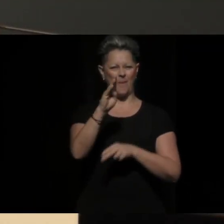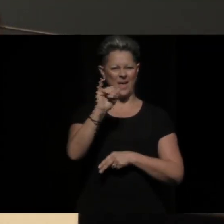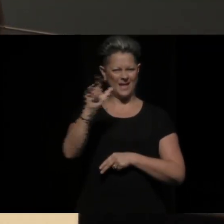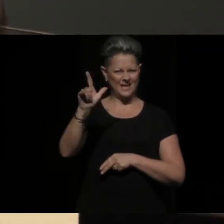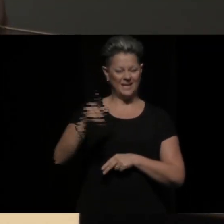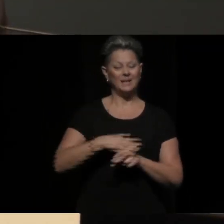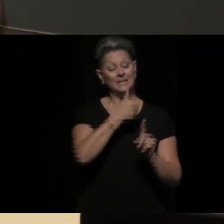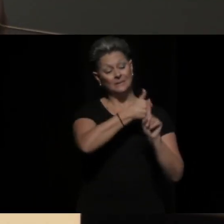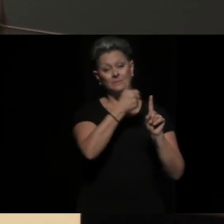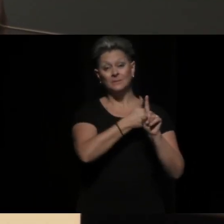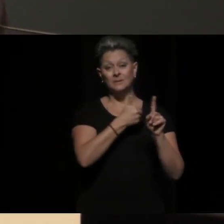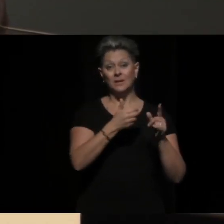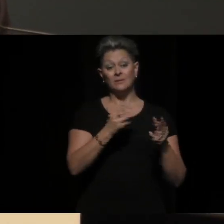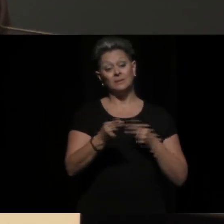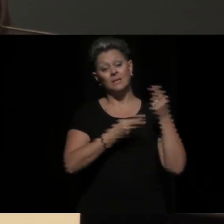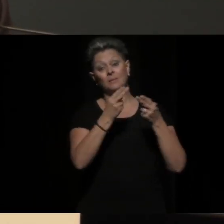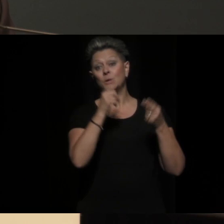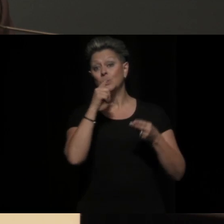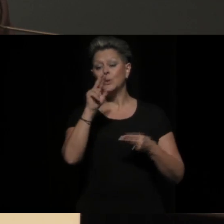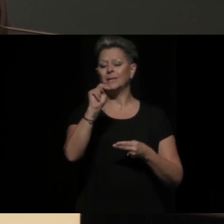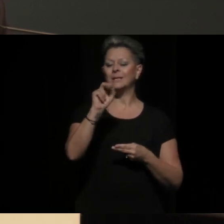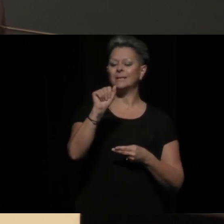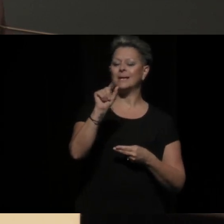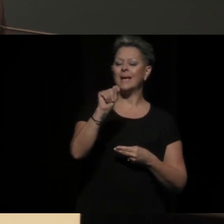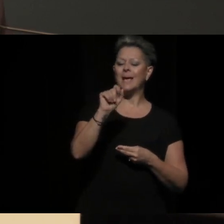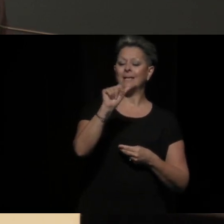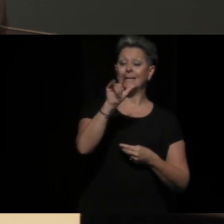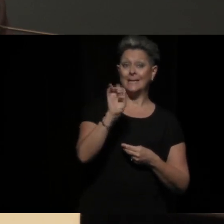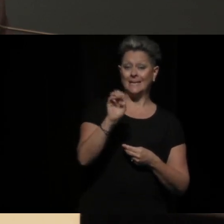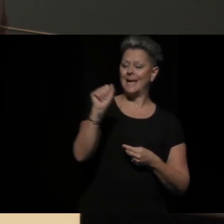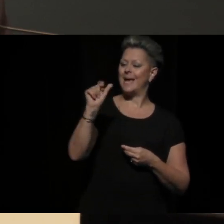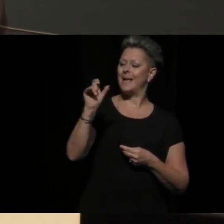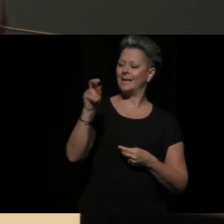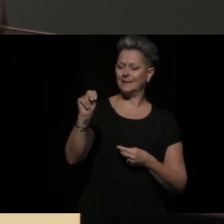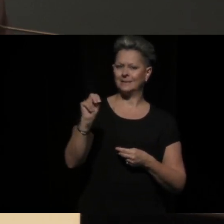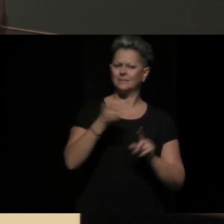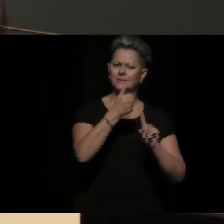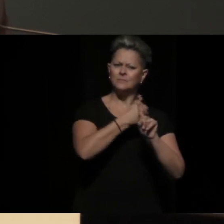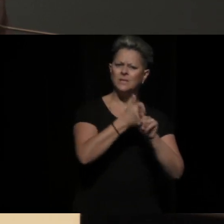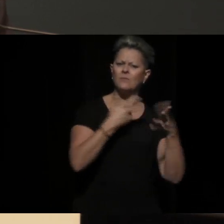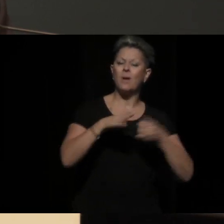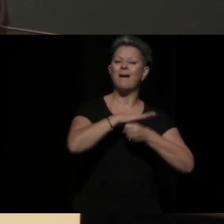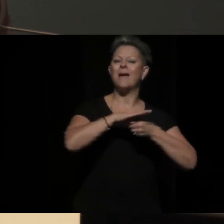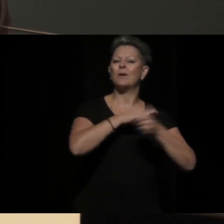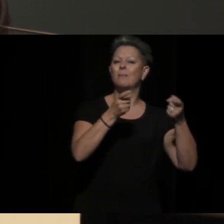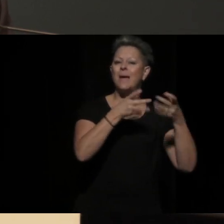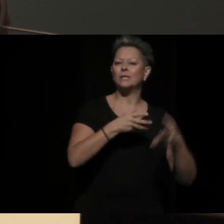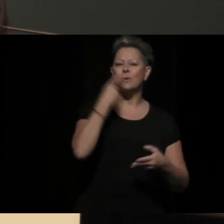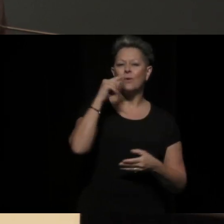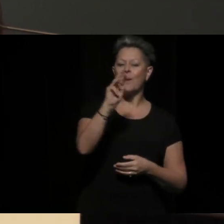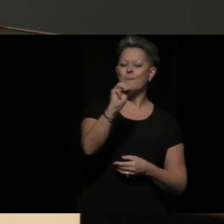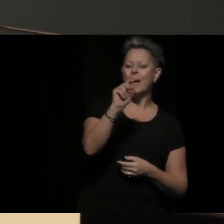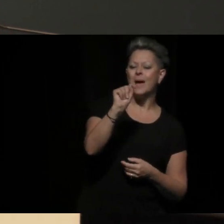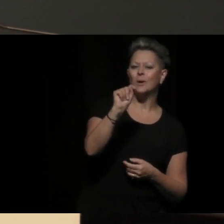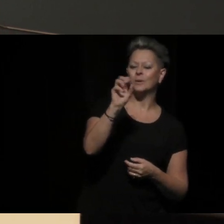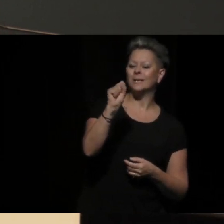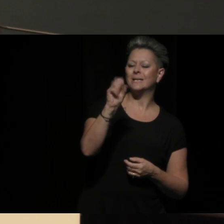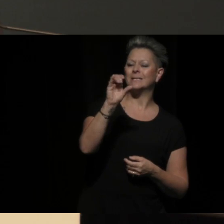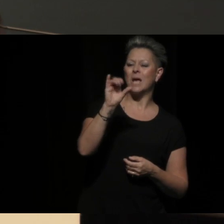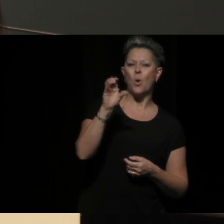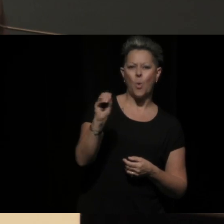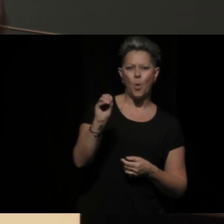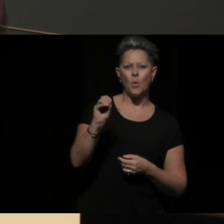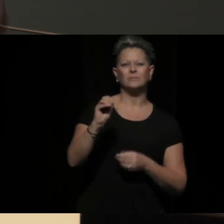William was nominated by Natalie Hallett. William Davis is an area manager of Mount Sion Central with the Department